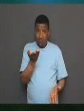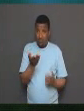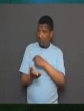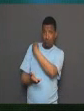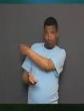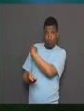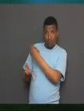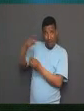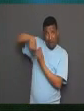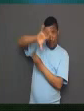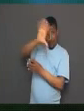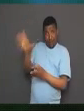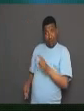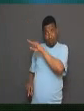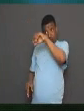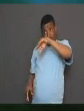sub-Saharan Africa.